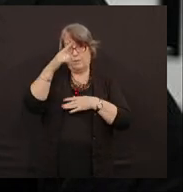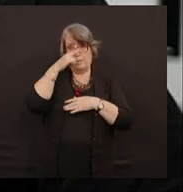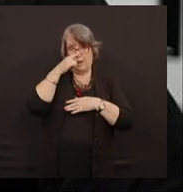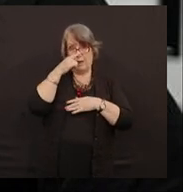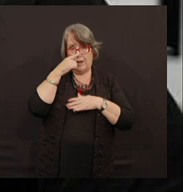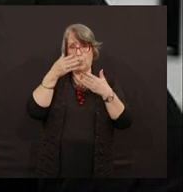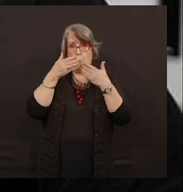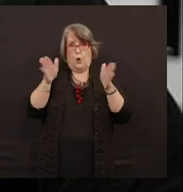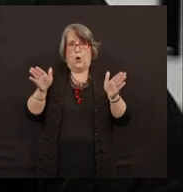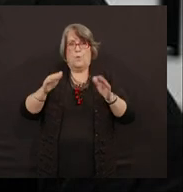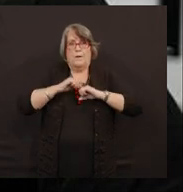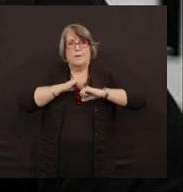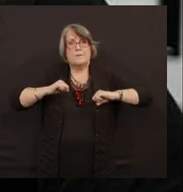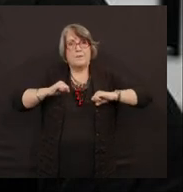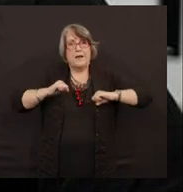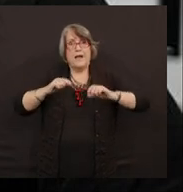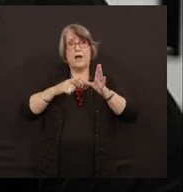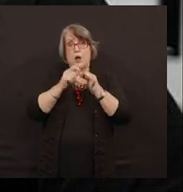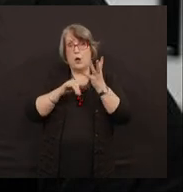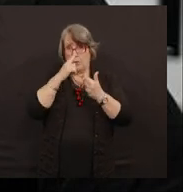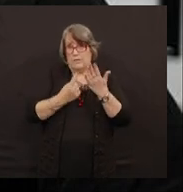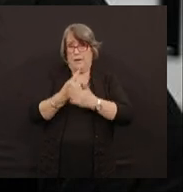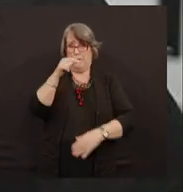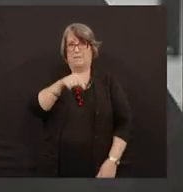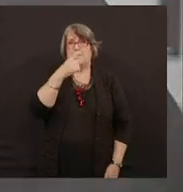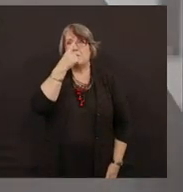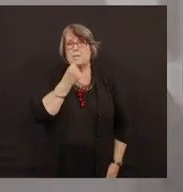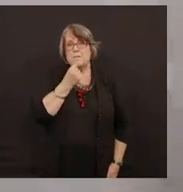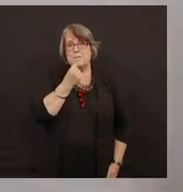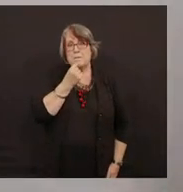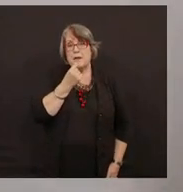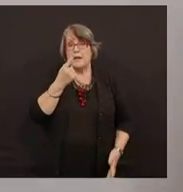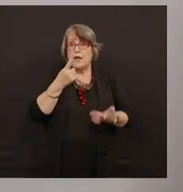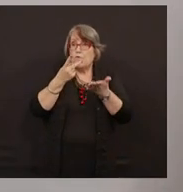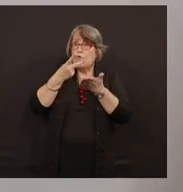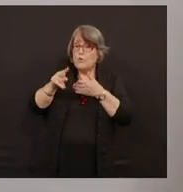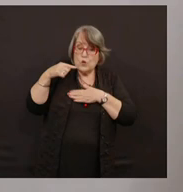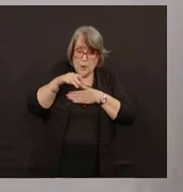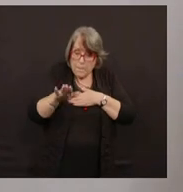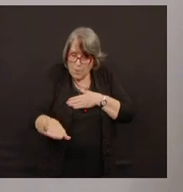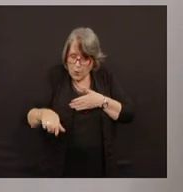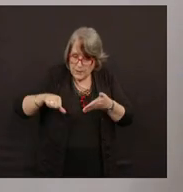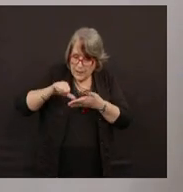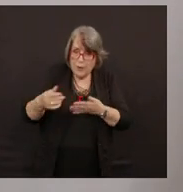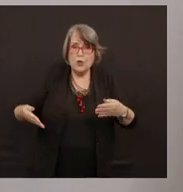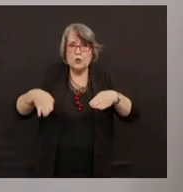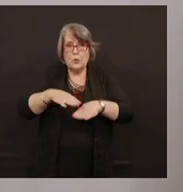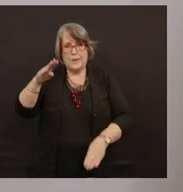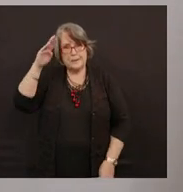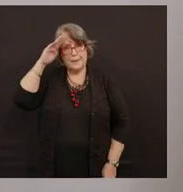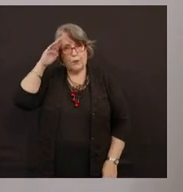we open up a space where abuse can get in. When we refuse a little boy's application to join the scout